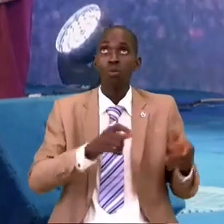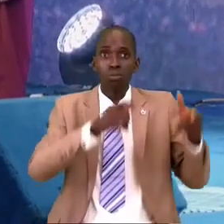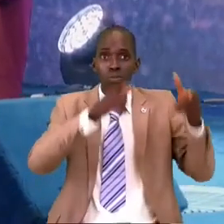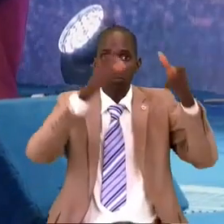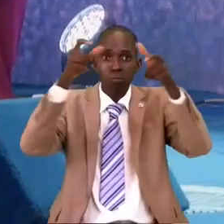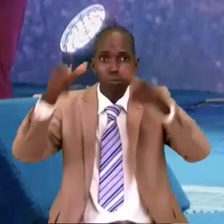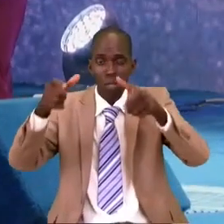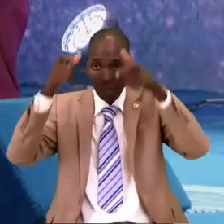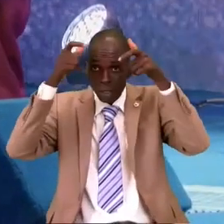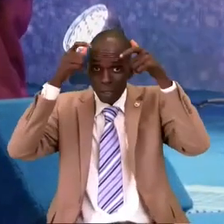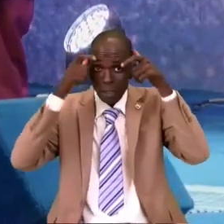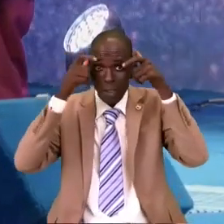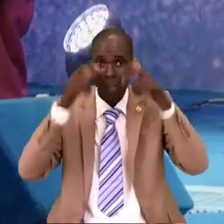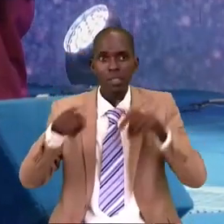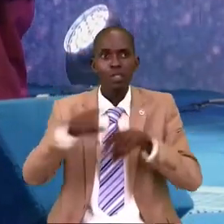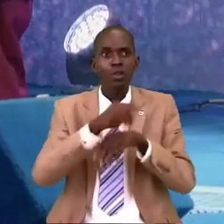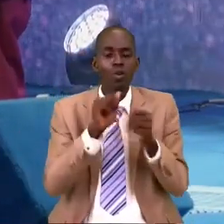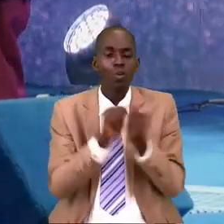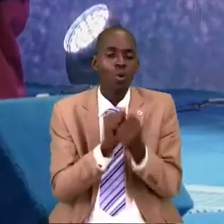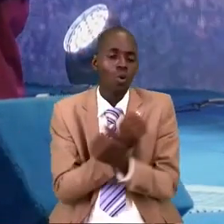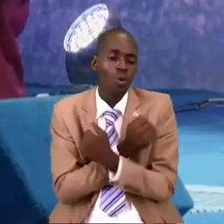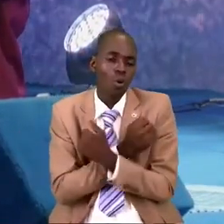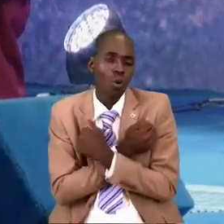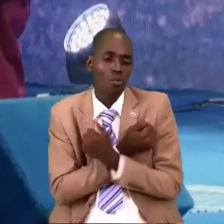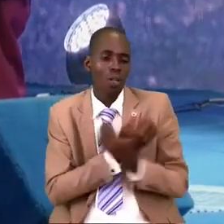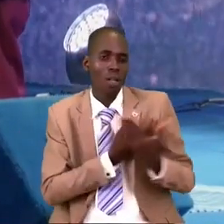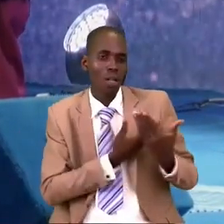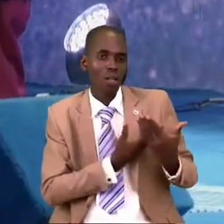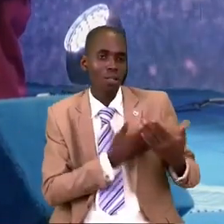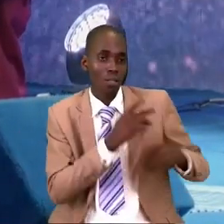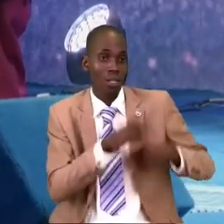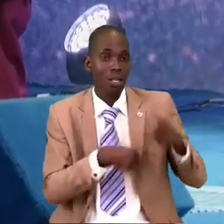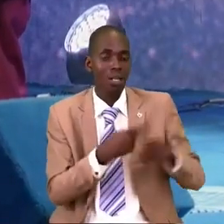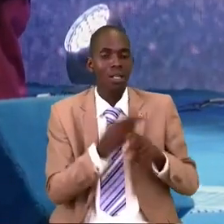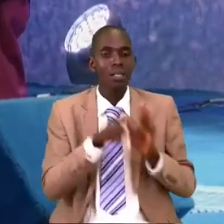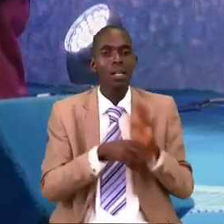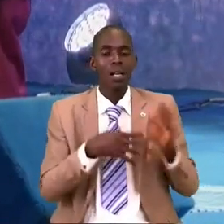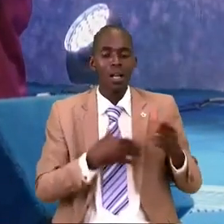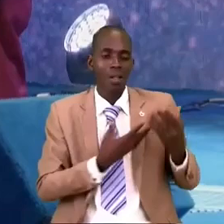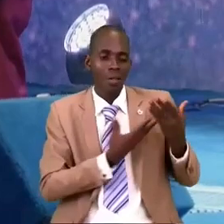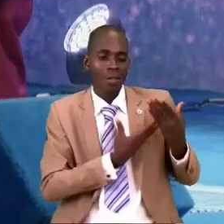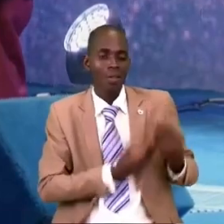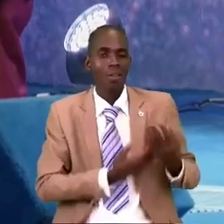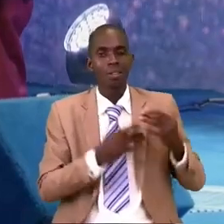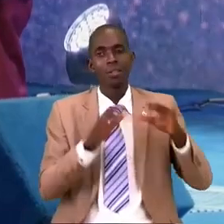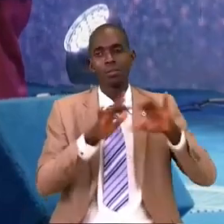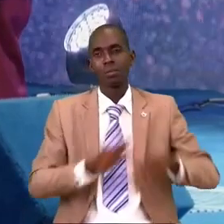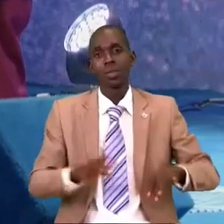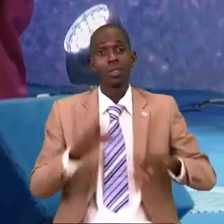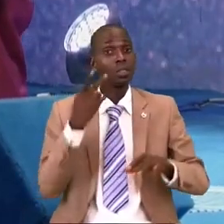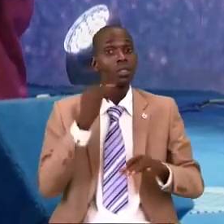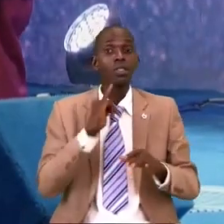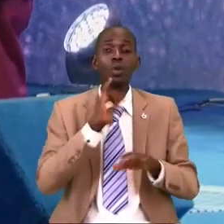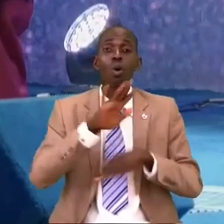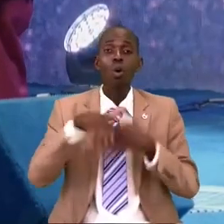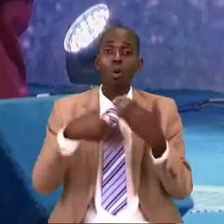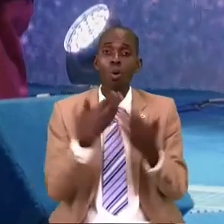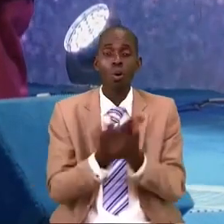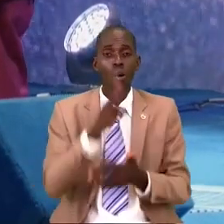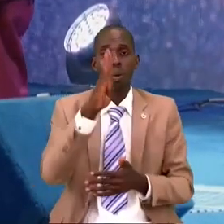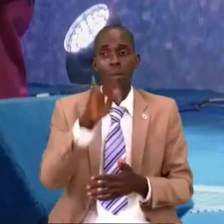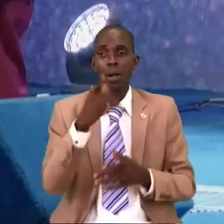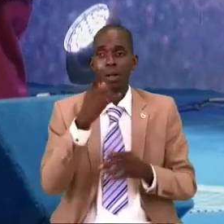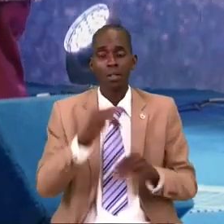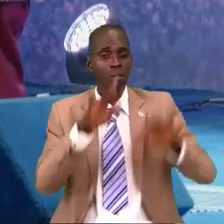the mercy of God. Forgiveness by mercy, not marriage. Healing by mercy, not